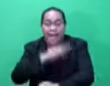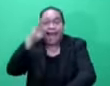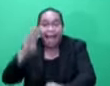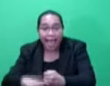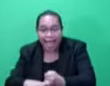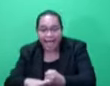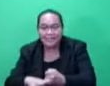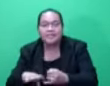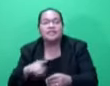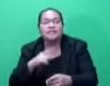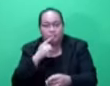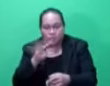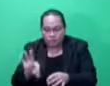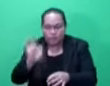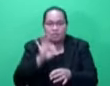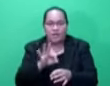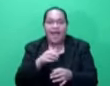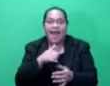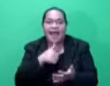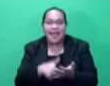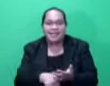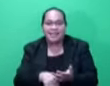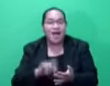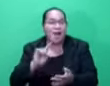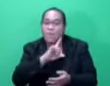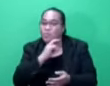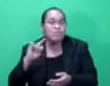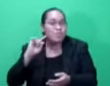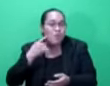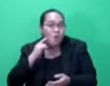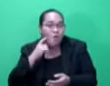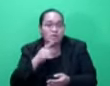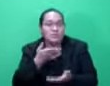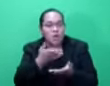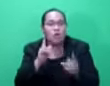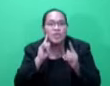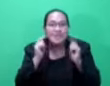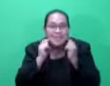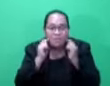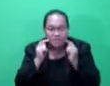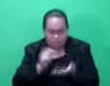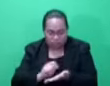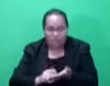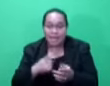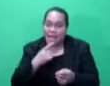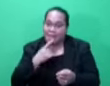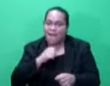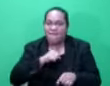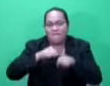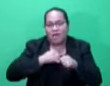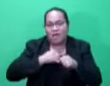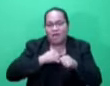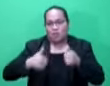from the letter of Paul to Timothy, second letter of Paul to Timothy, chapter 4, verses 7 to 8. He told his family, I have fought the good